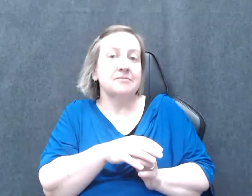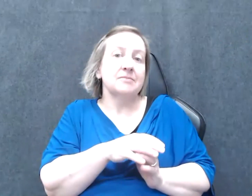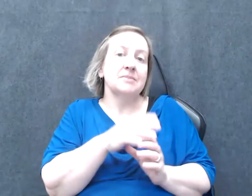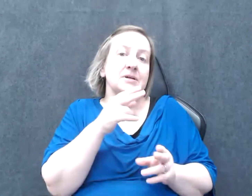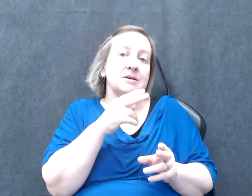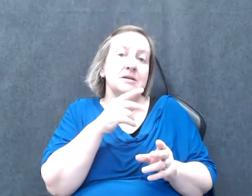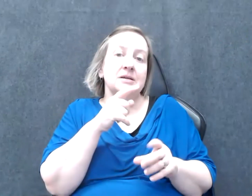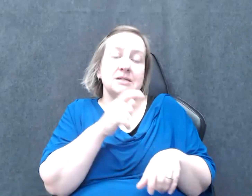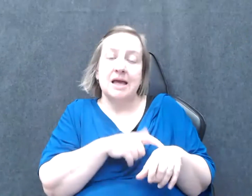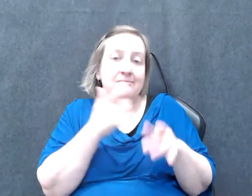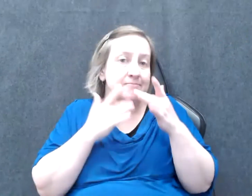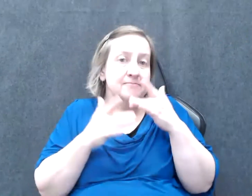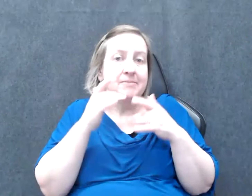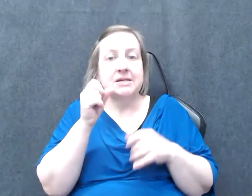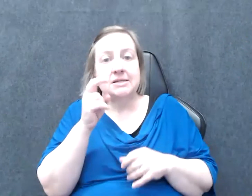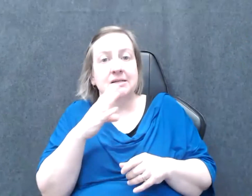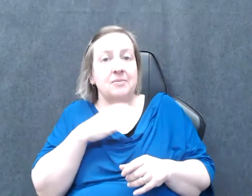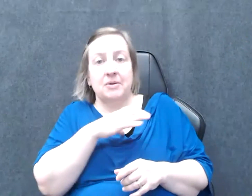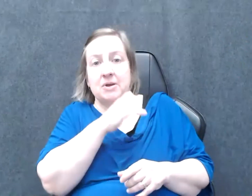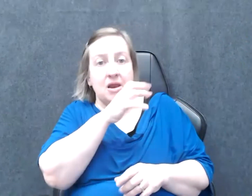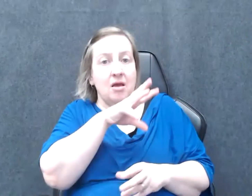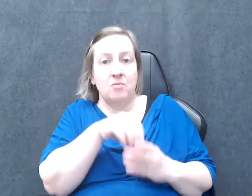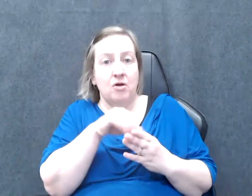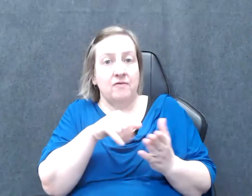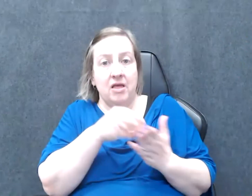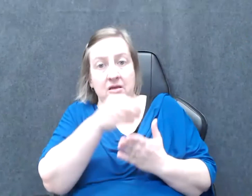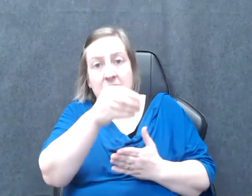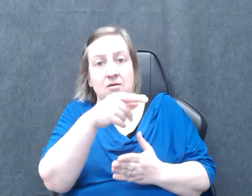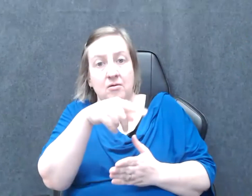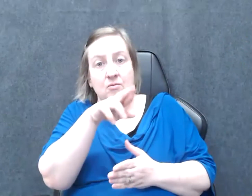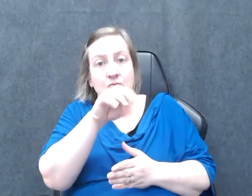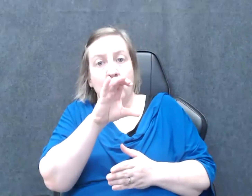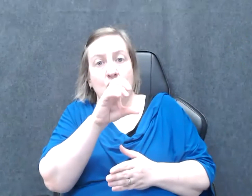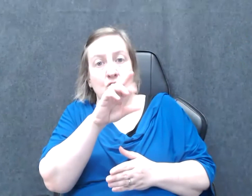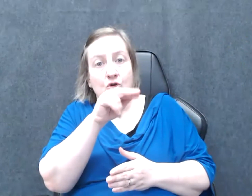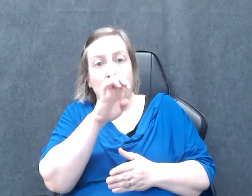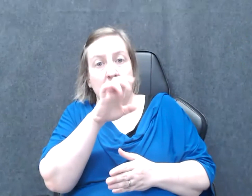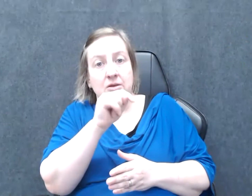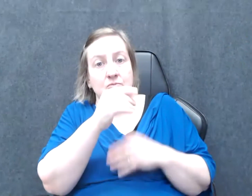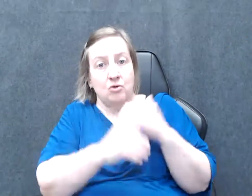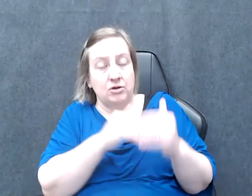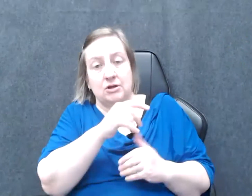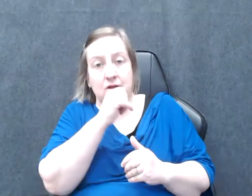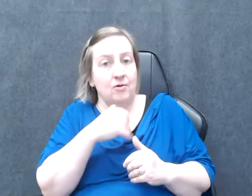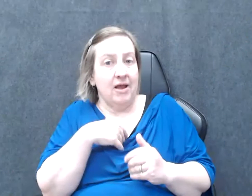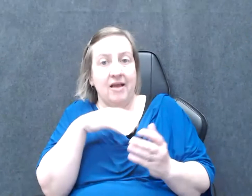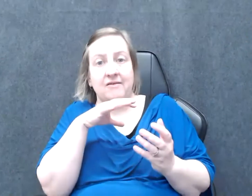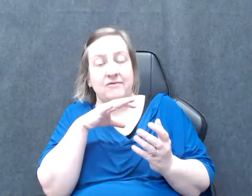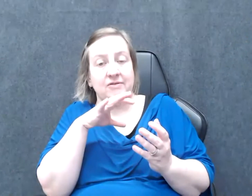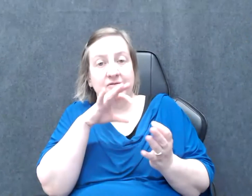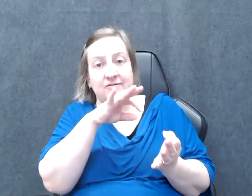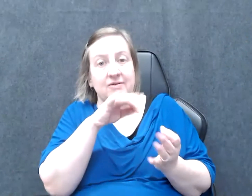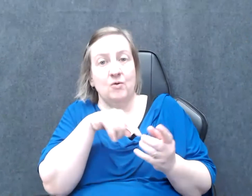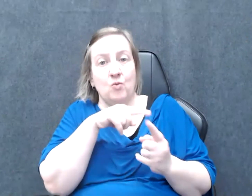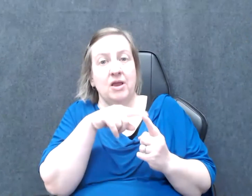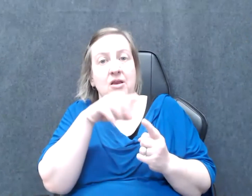time. Now, the subcommittee is not part of the procurement process. So they're not going to have input once the